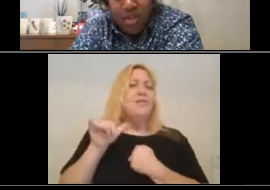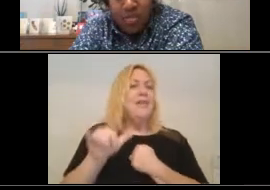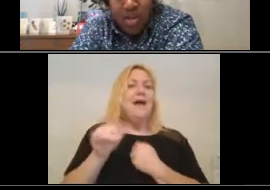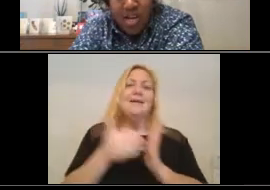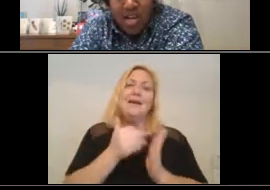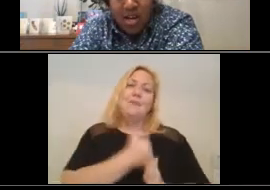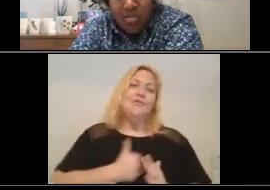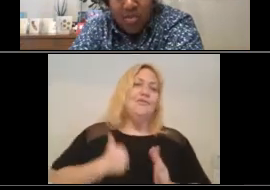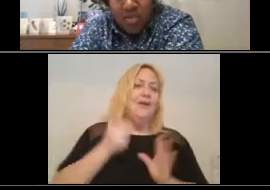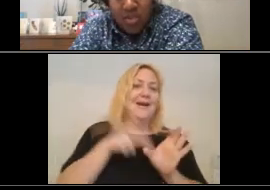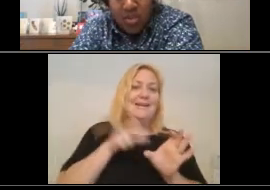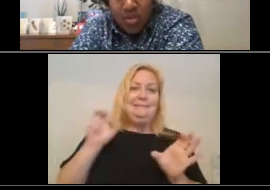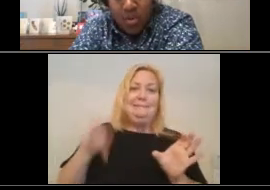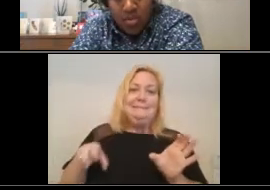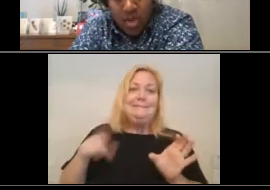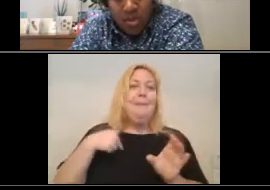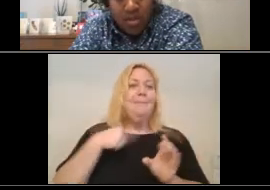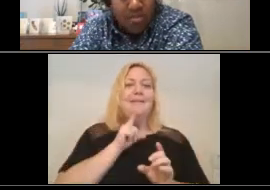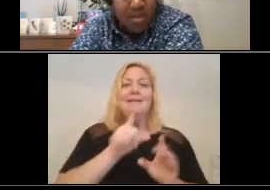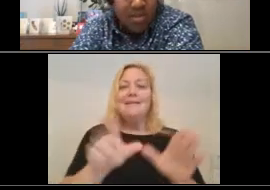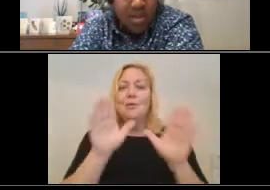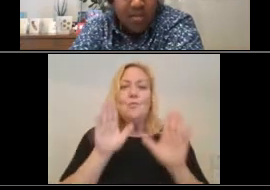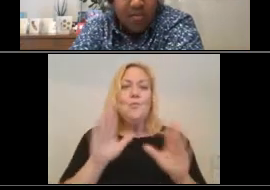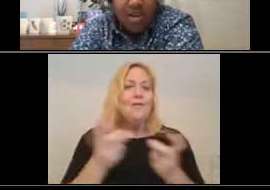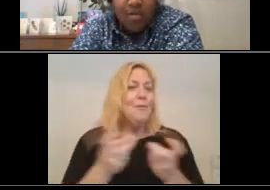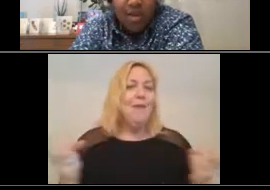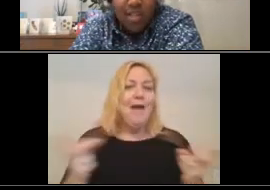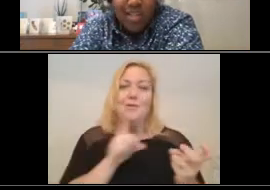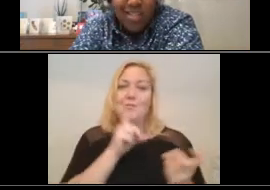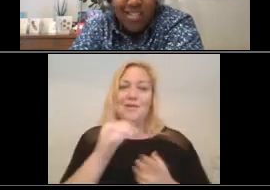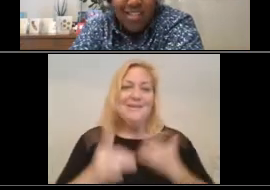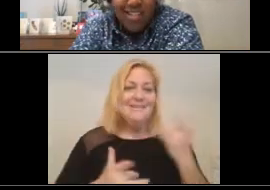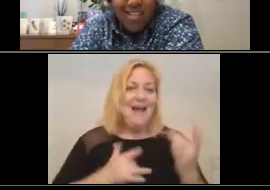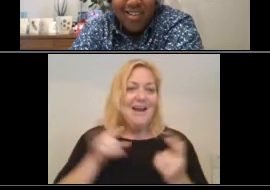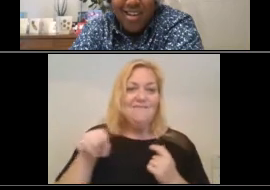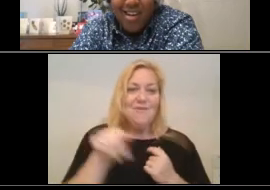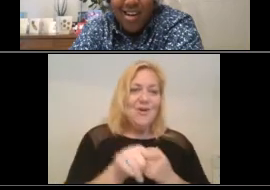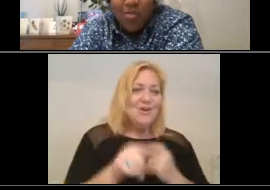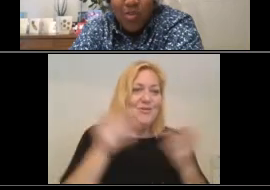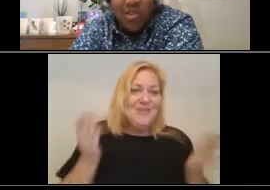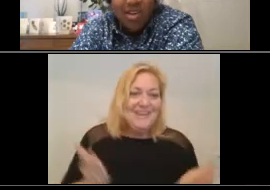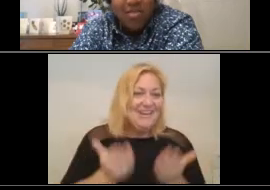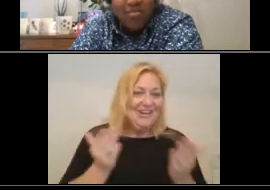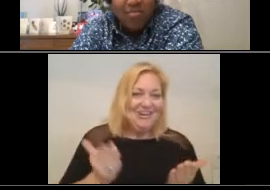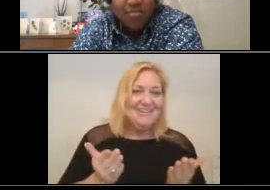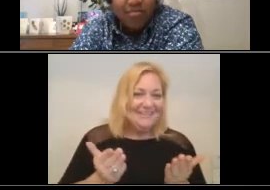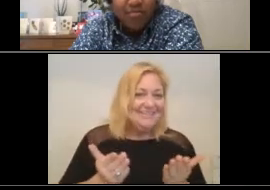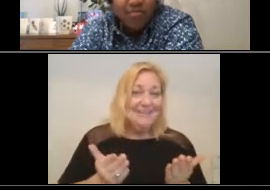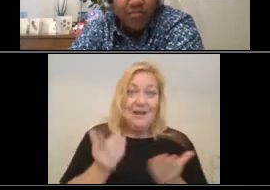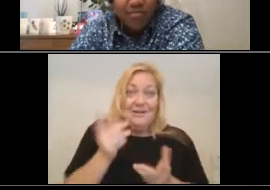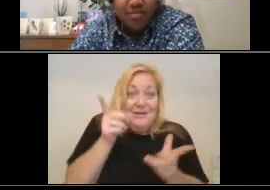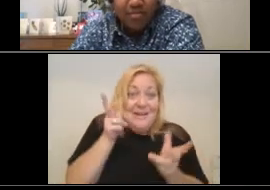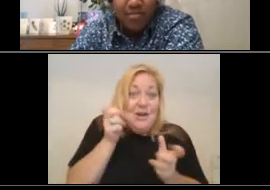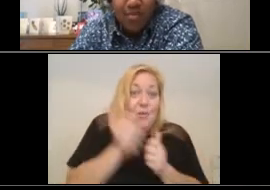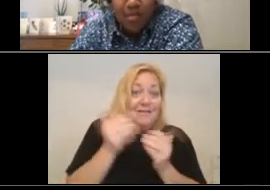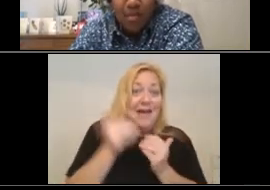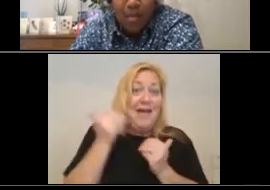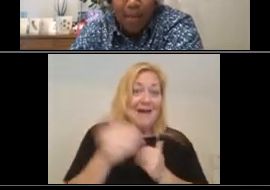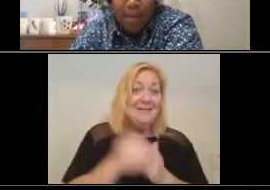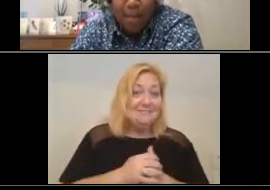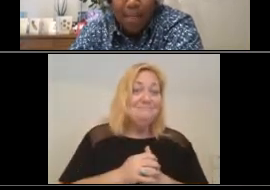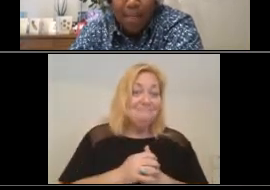have to jump, but this is a great panel, and I'm excited for everybody to hear what's ahead of them. Thank